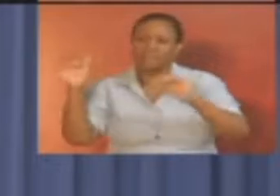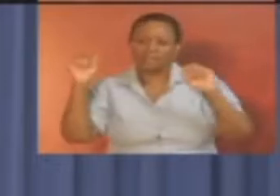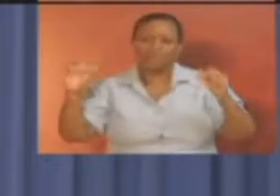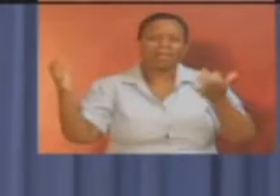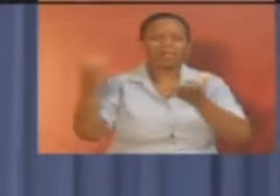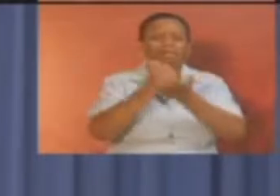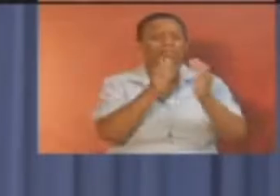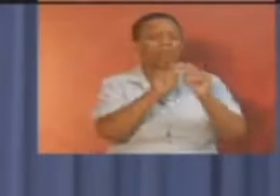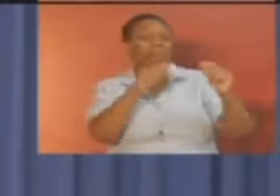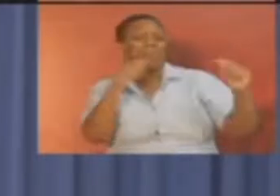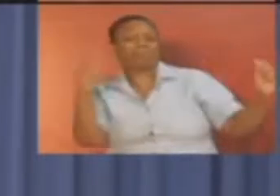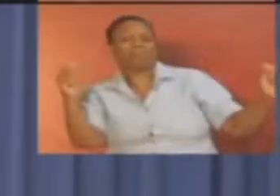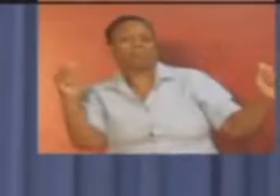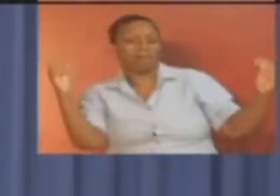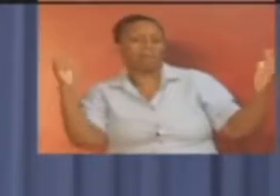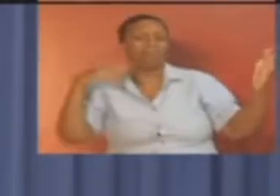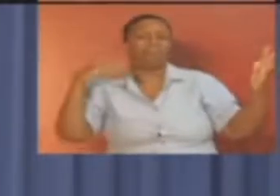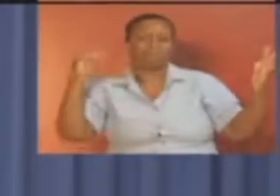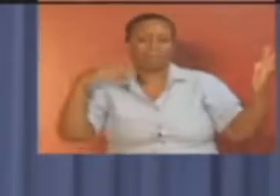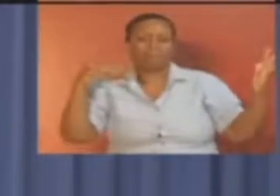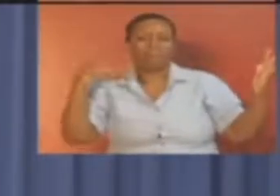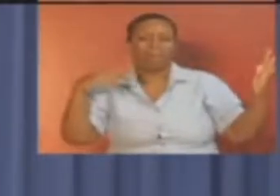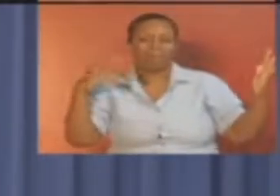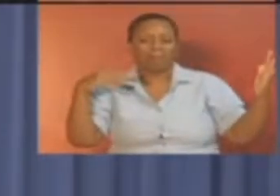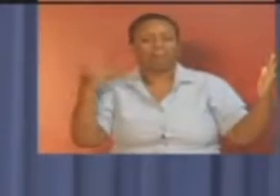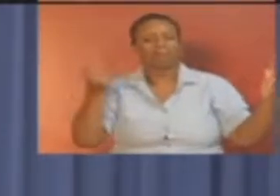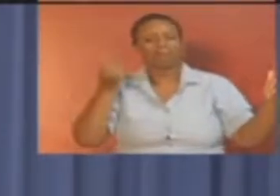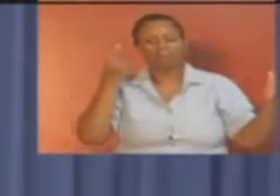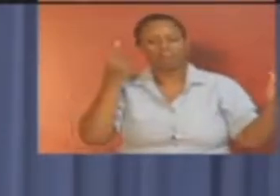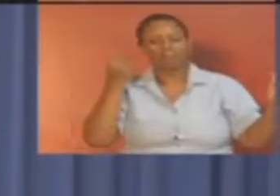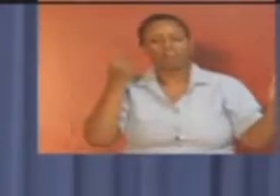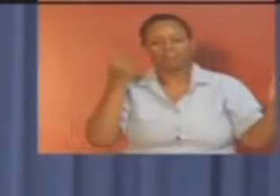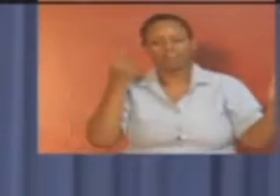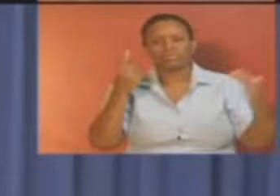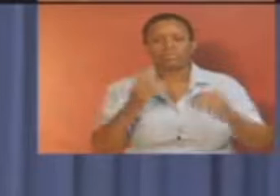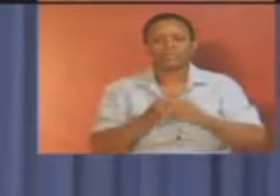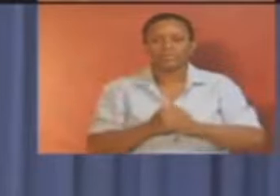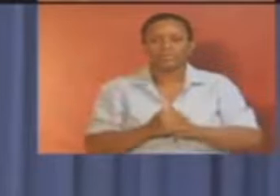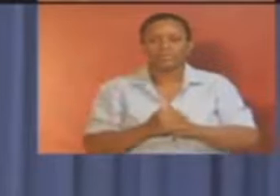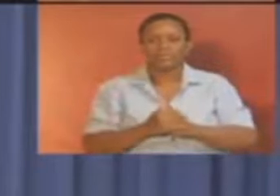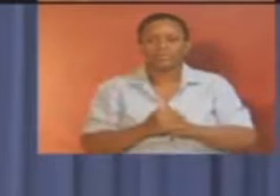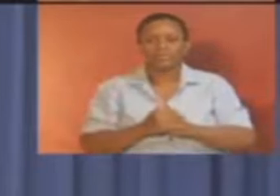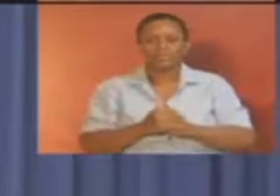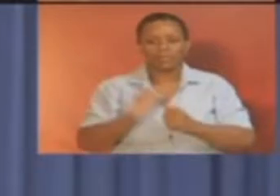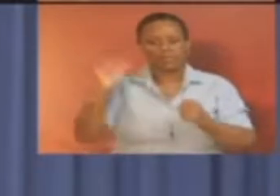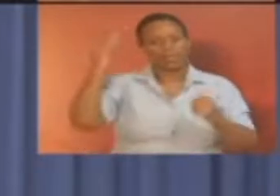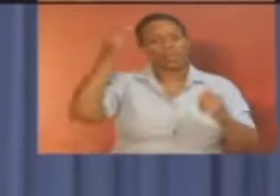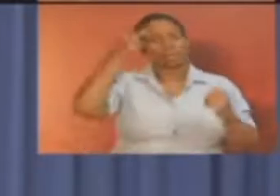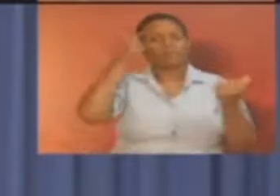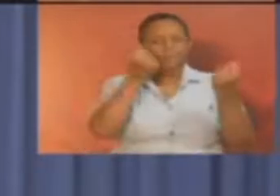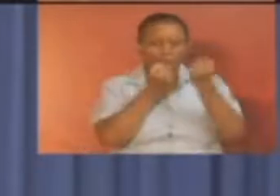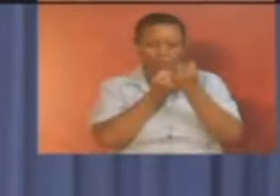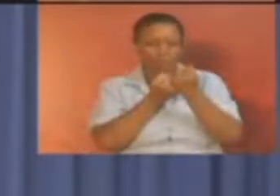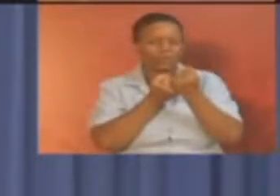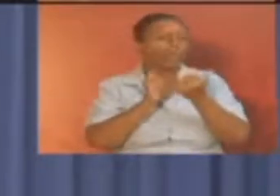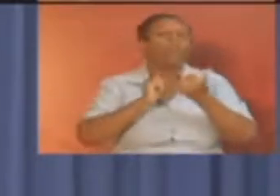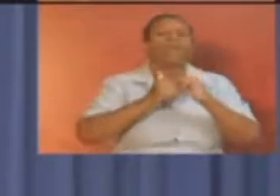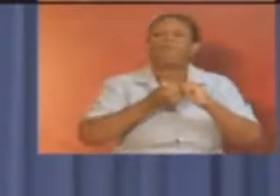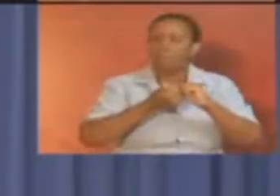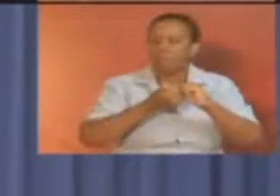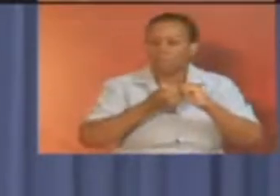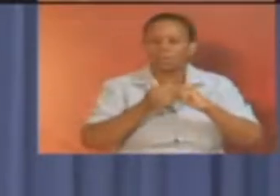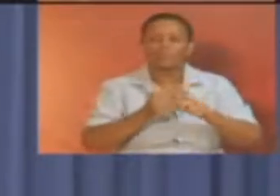assistance, largely towards sustenance. And we are hoping, we are still hoping, because I'm